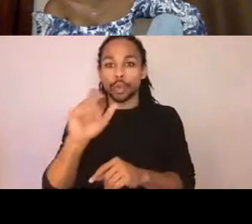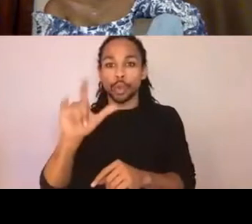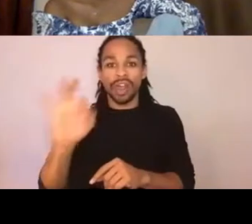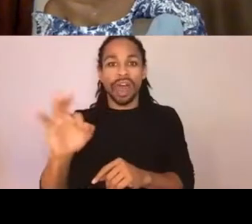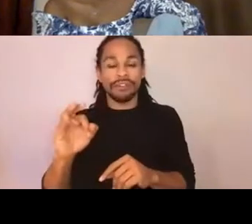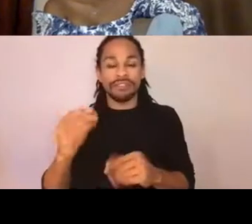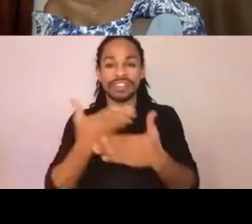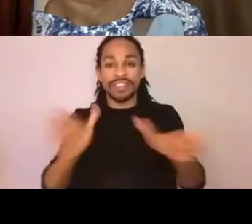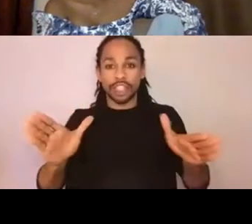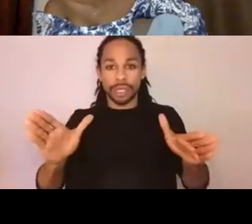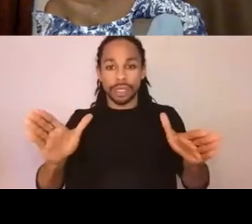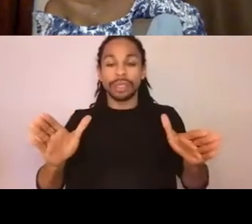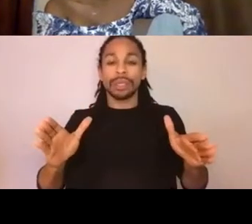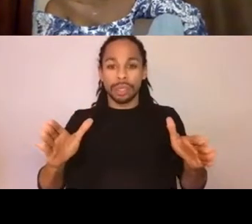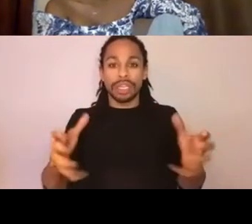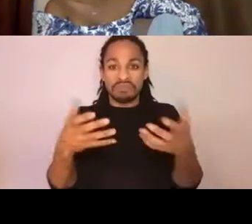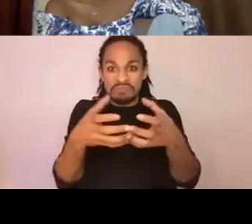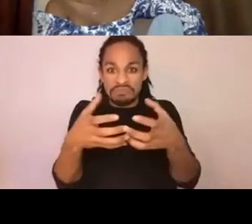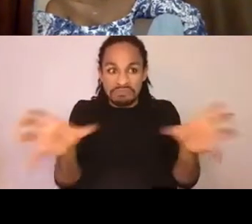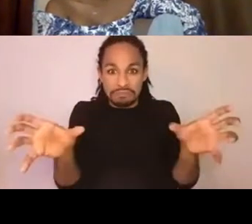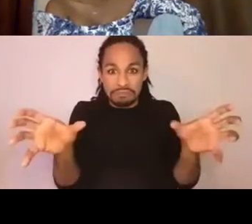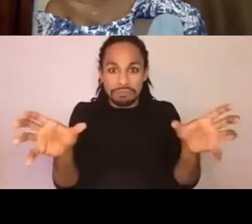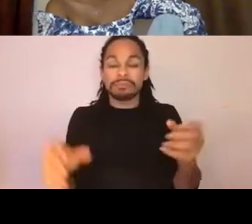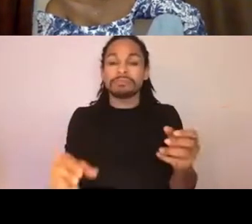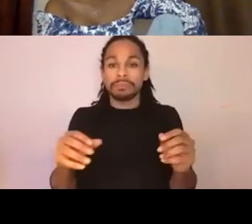makes us different and letting that be a part of how we move forward.